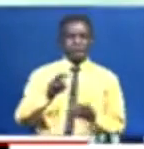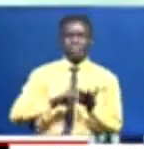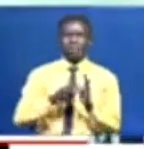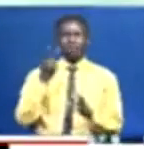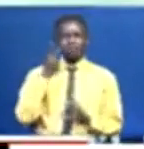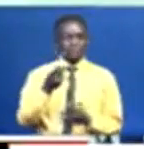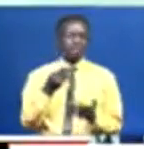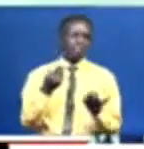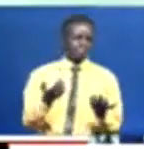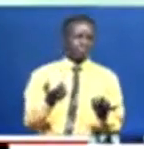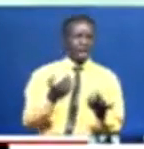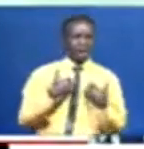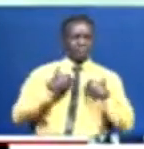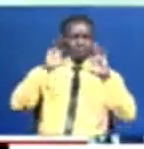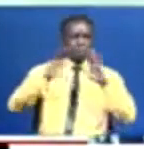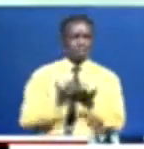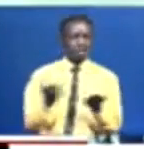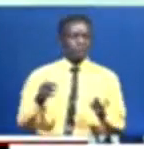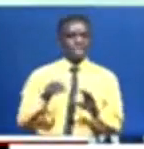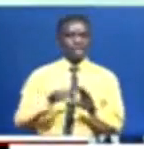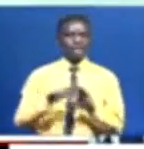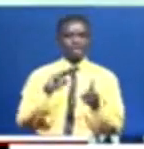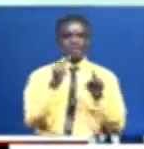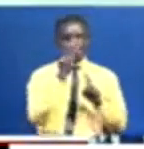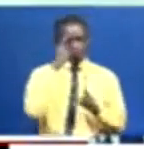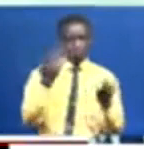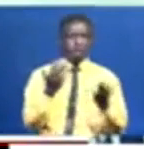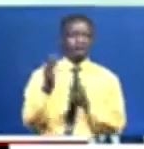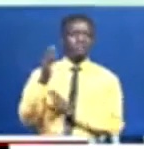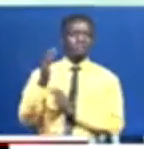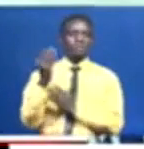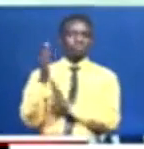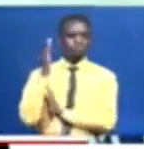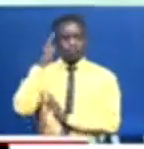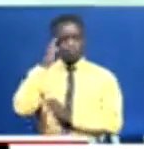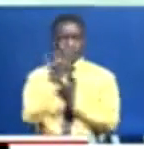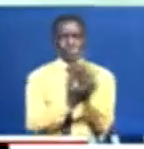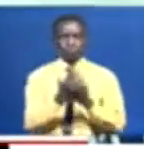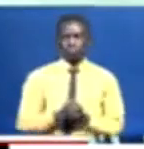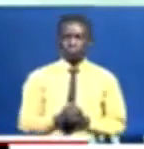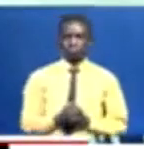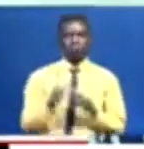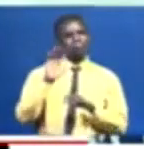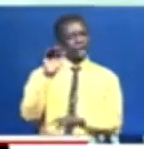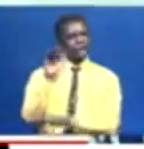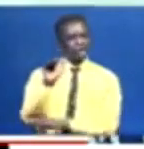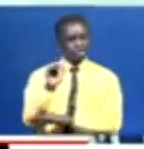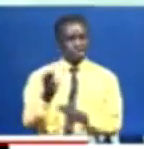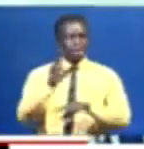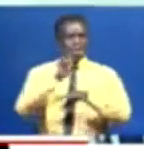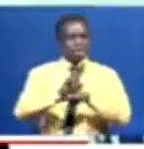cybersecurity. Mm-hmm. Now, let's take you back to one of, the emerging trends, so to speak, the use of